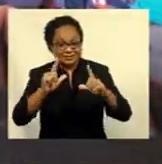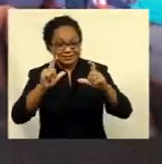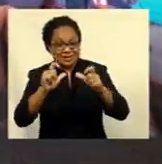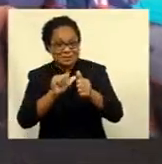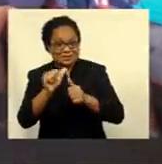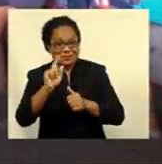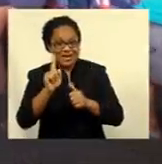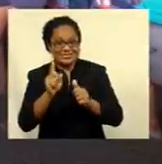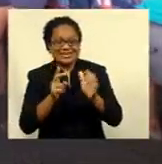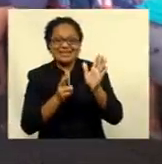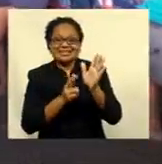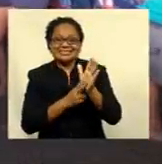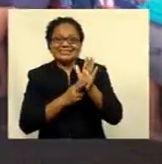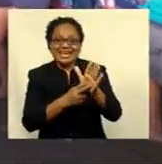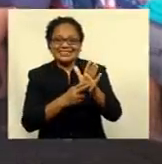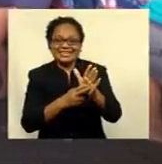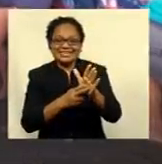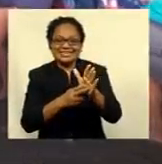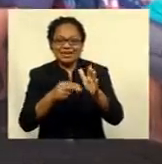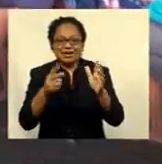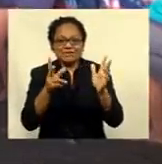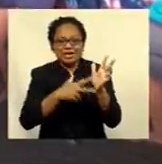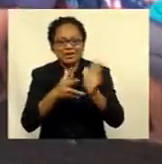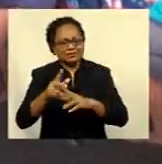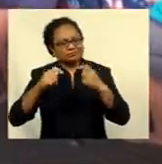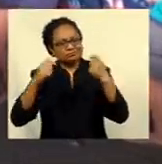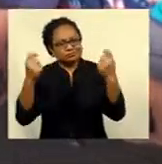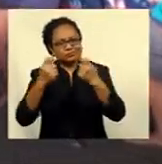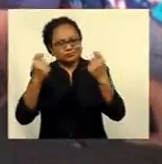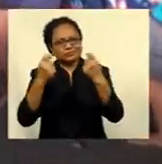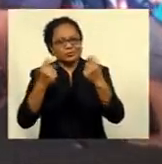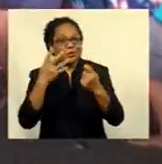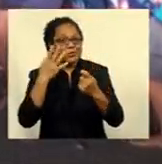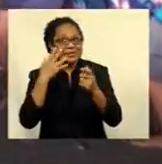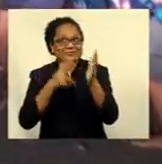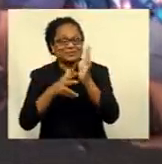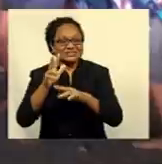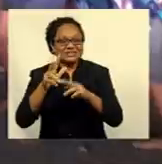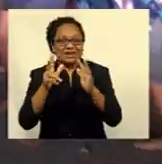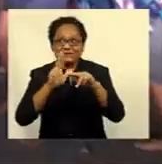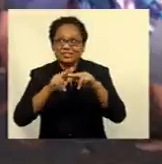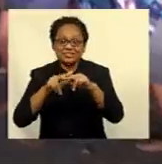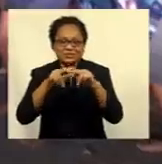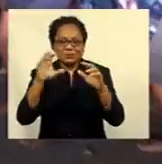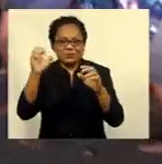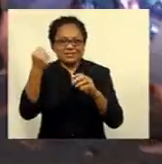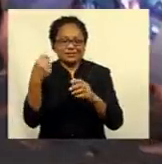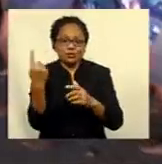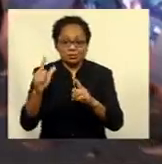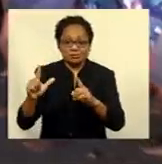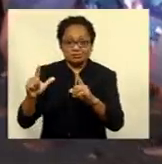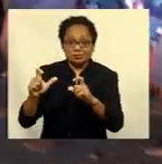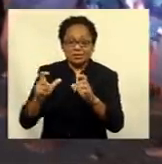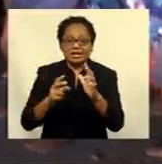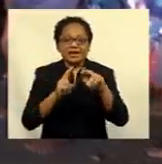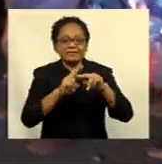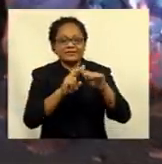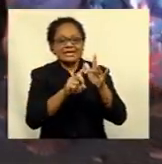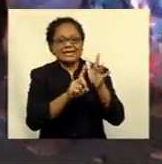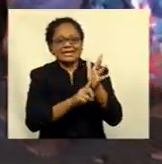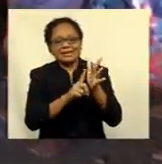Nawaka villagers in jubilation after the Fiji Sevens gold medal win last night, the moment captured by our very own Felipe